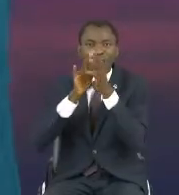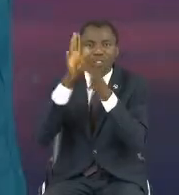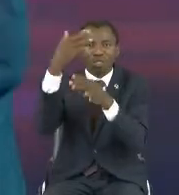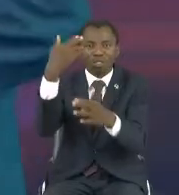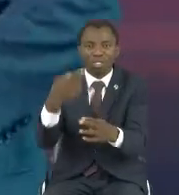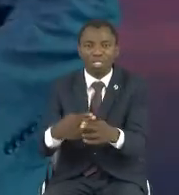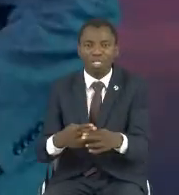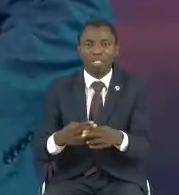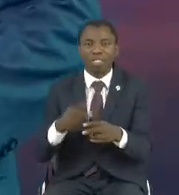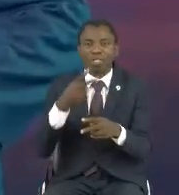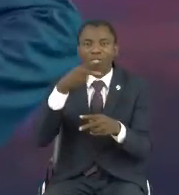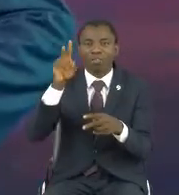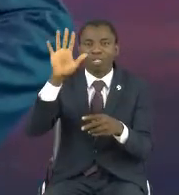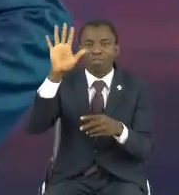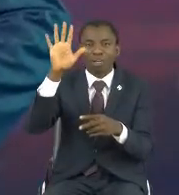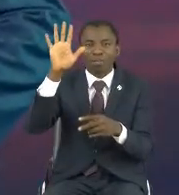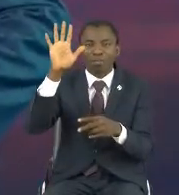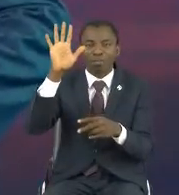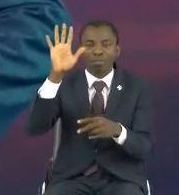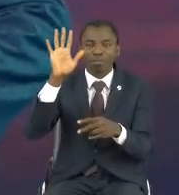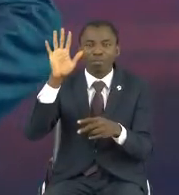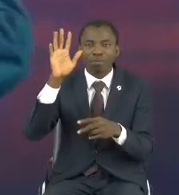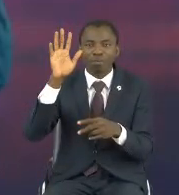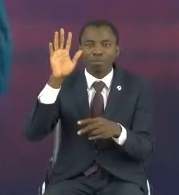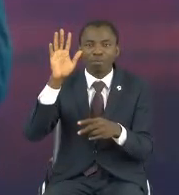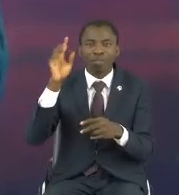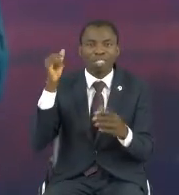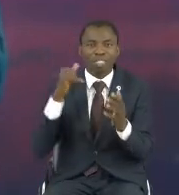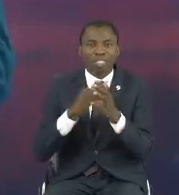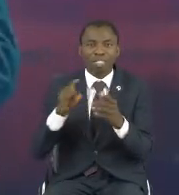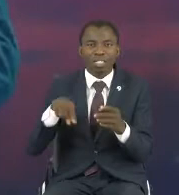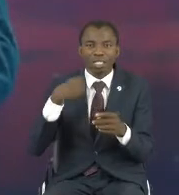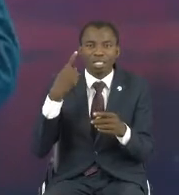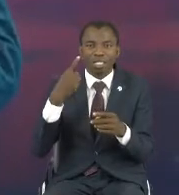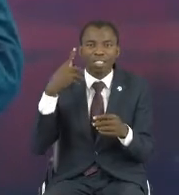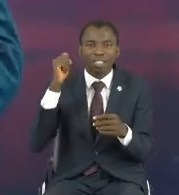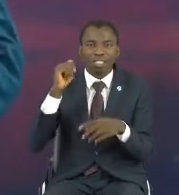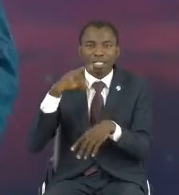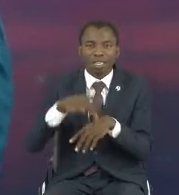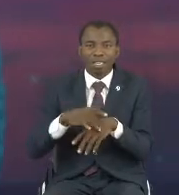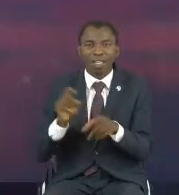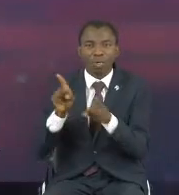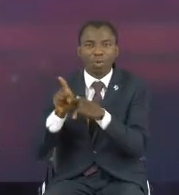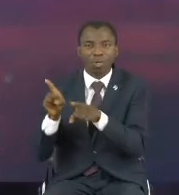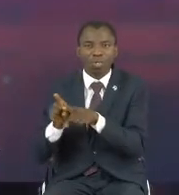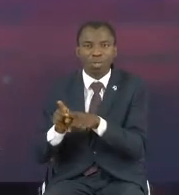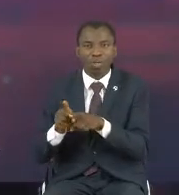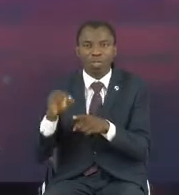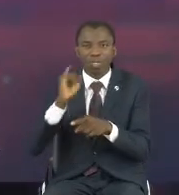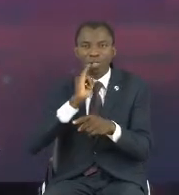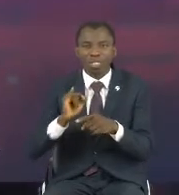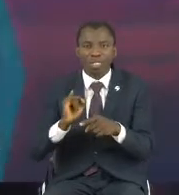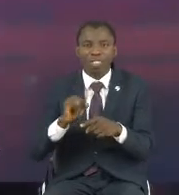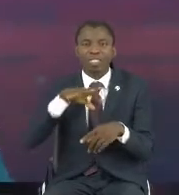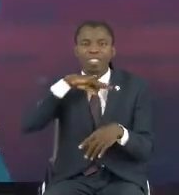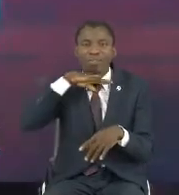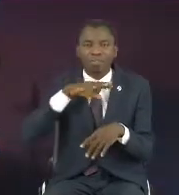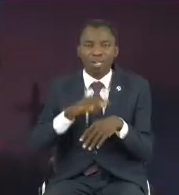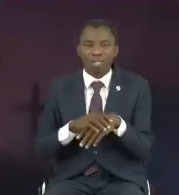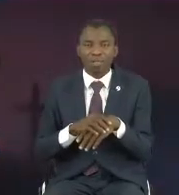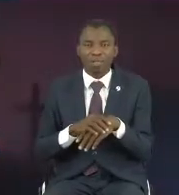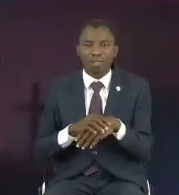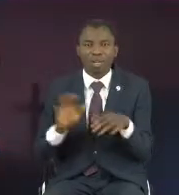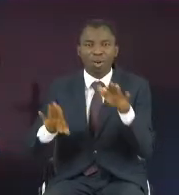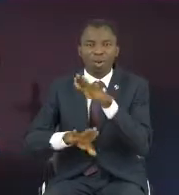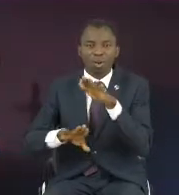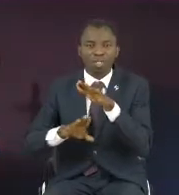verse 5. In verse 5 it says, the earth also is defiled under